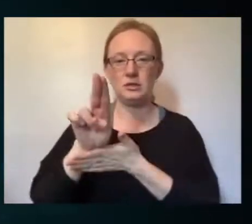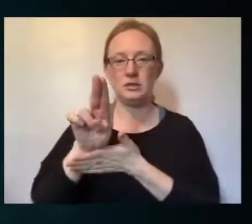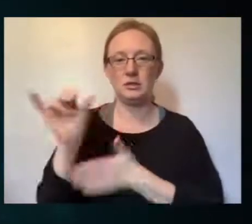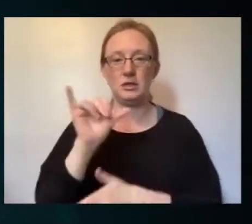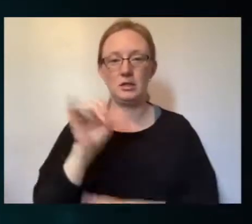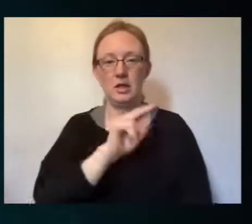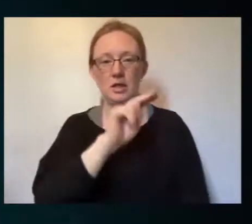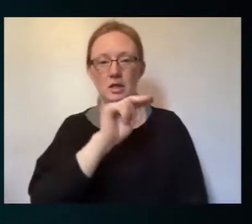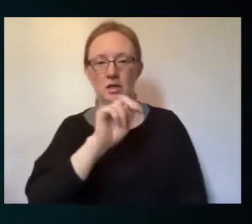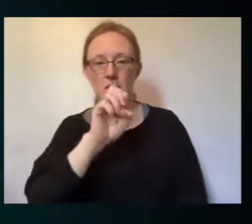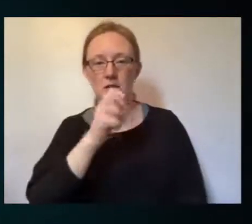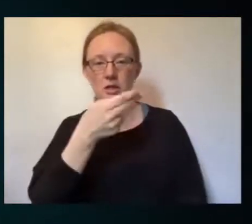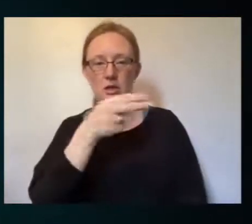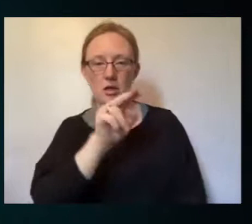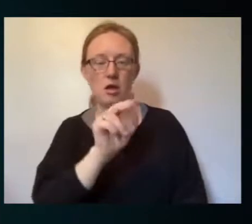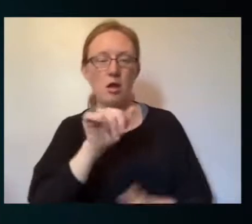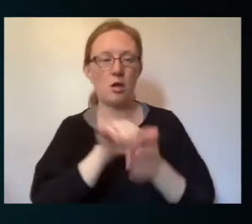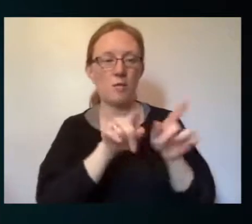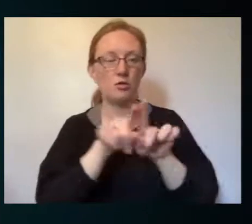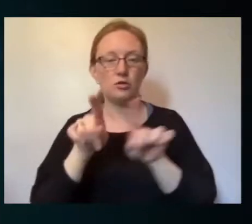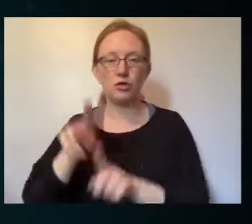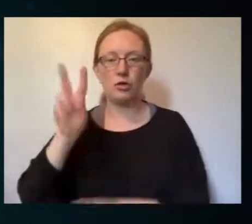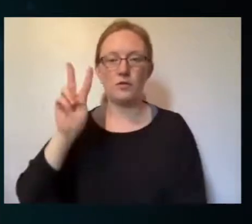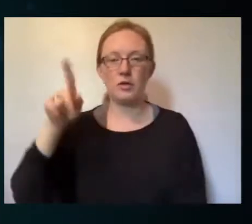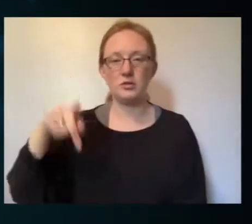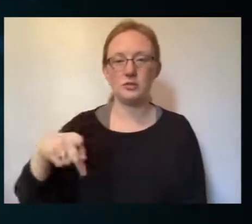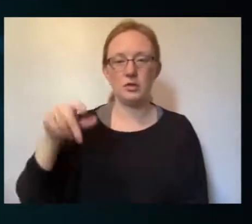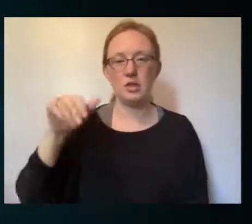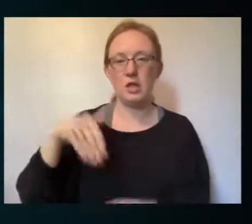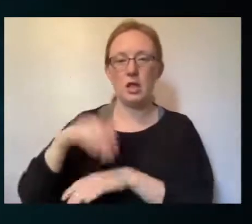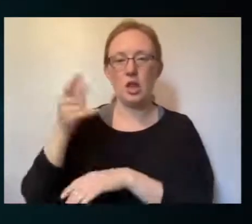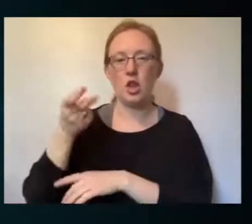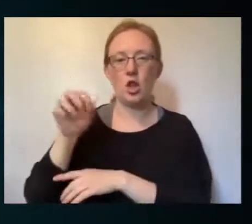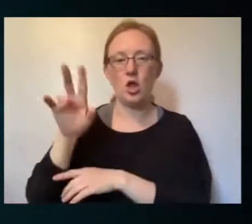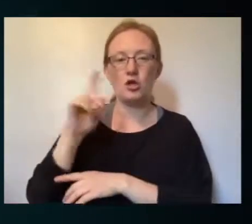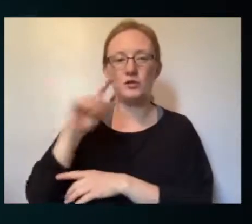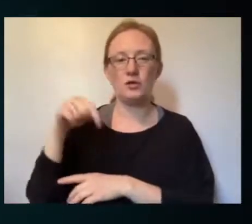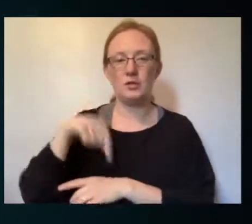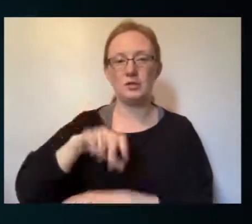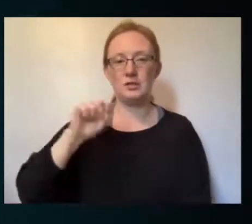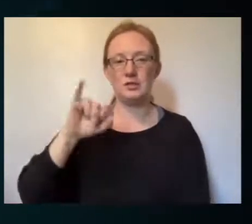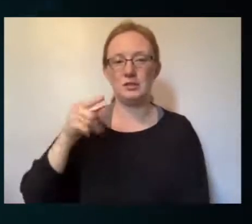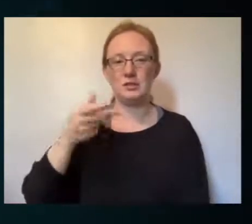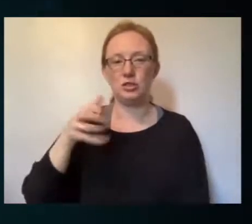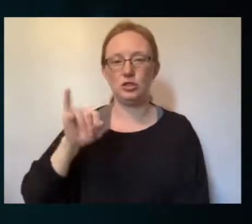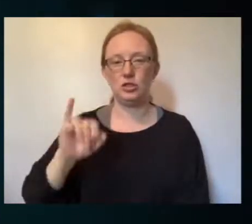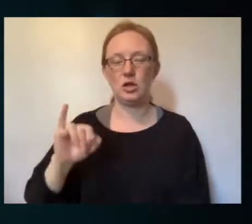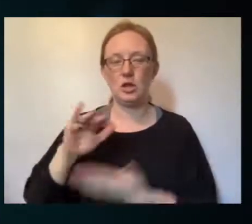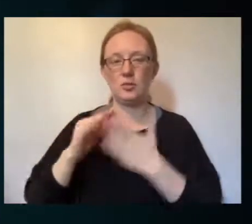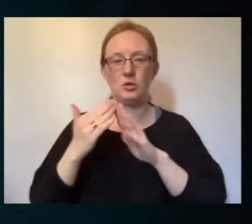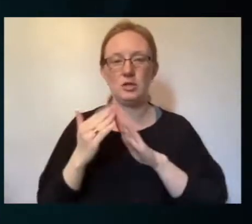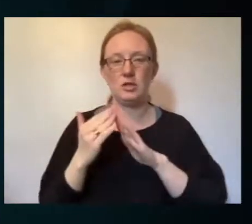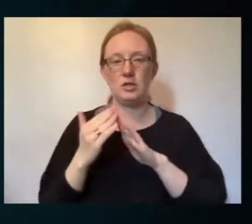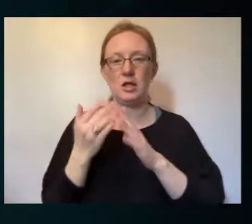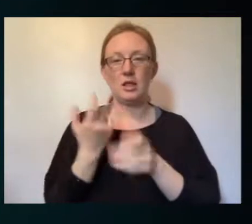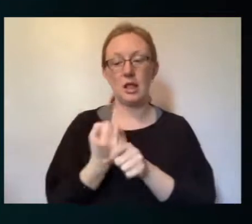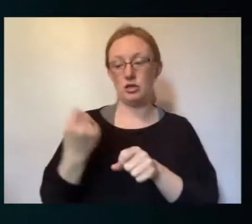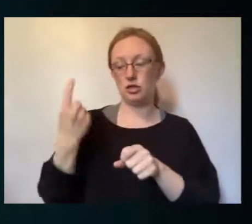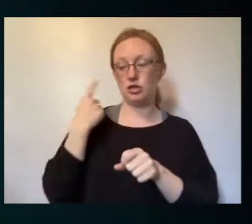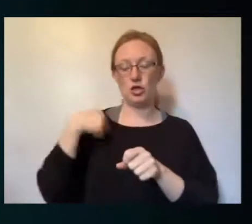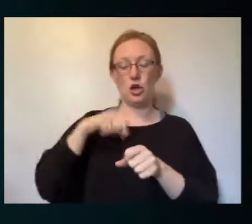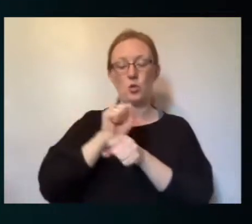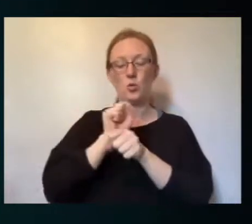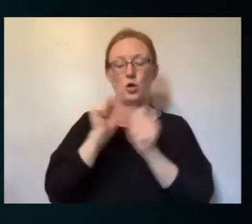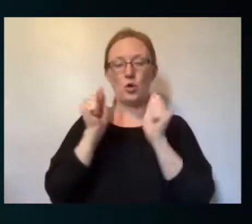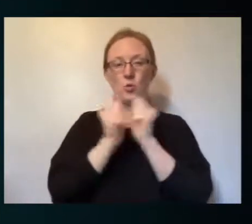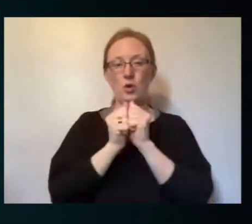I'm also vice president at large on the SIGCHI Executive Committee. In the context of that role, last year, I worked with